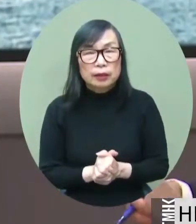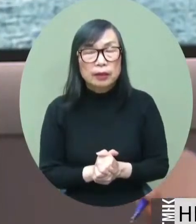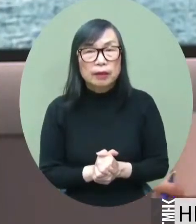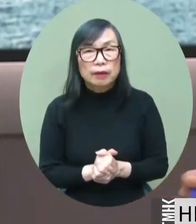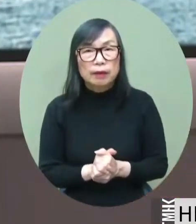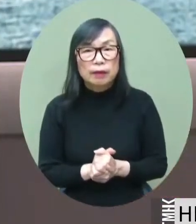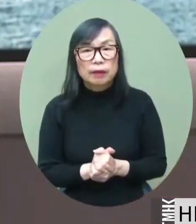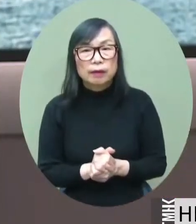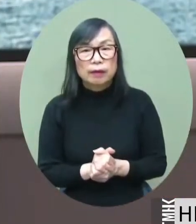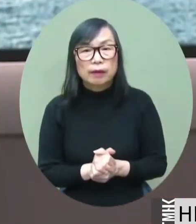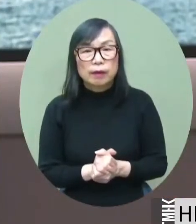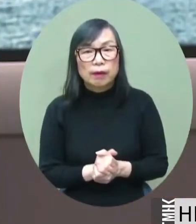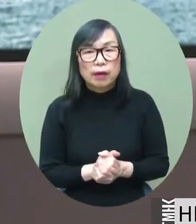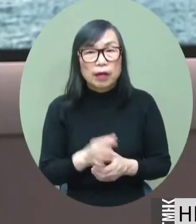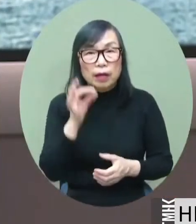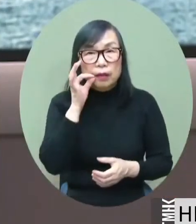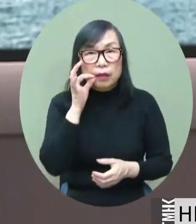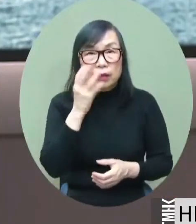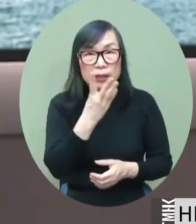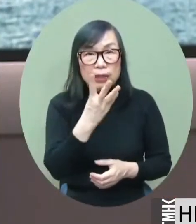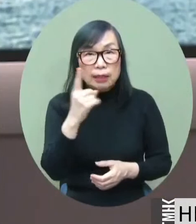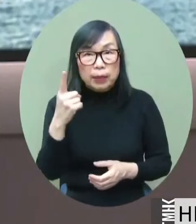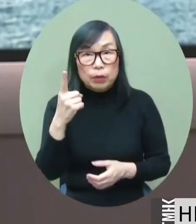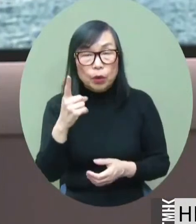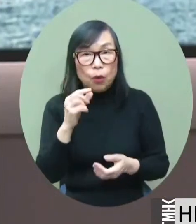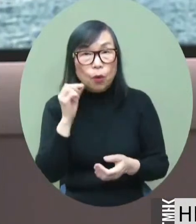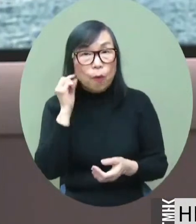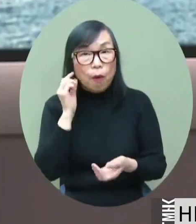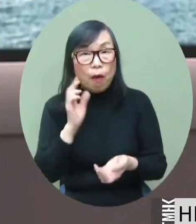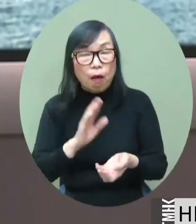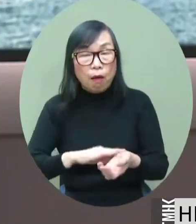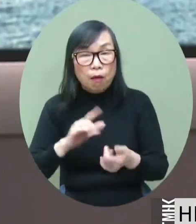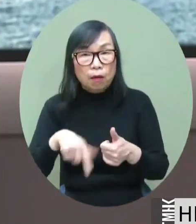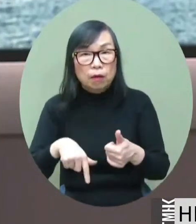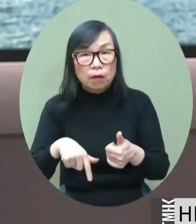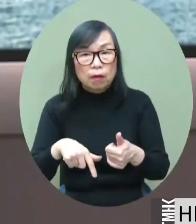7,600 patients. On the 41-year-old patient,